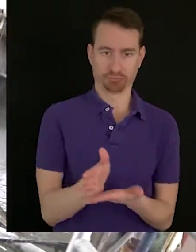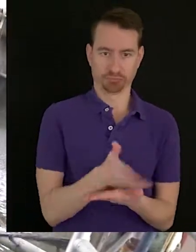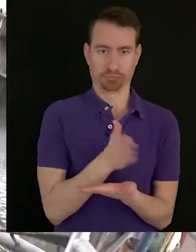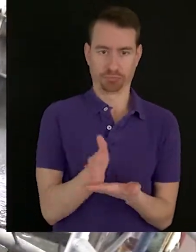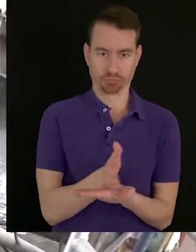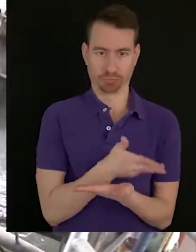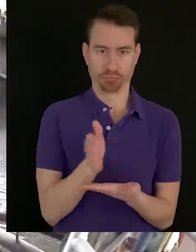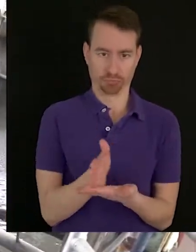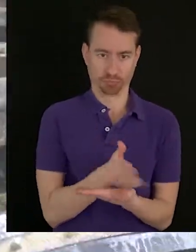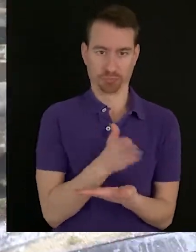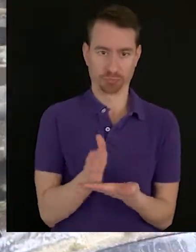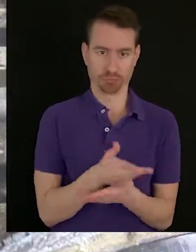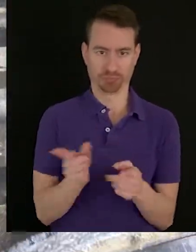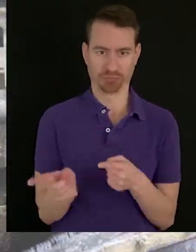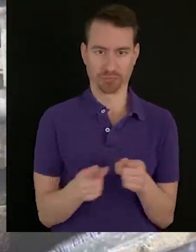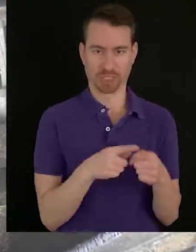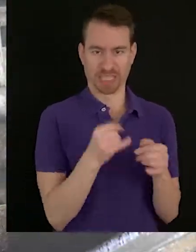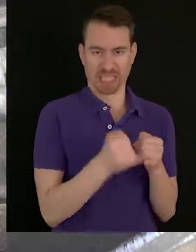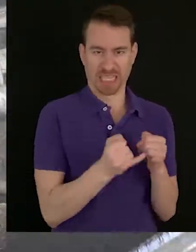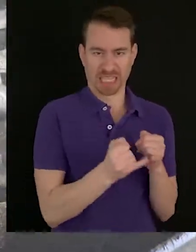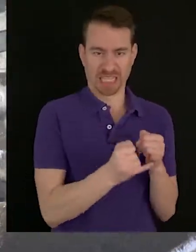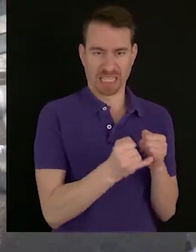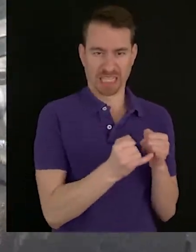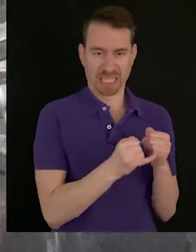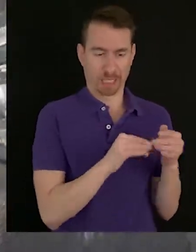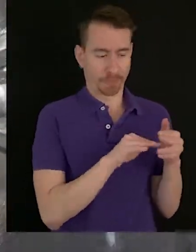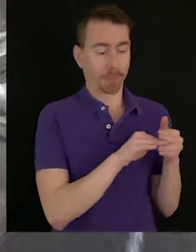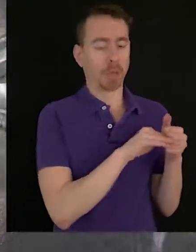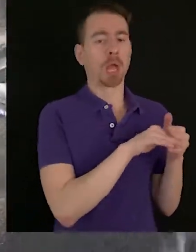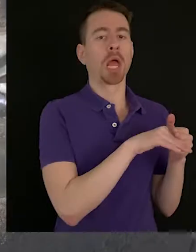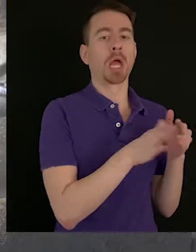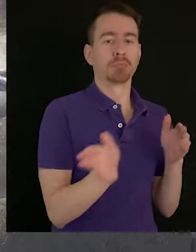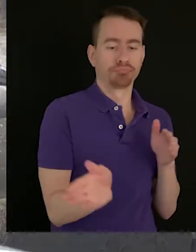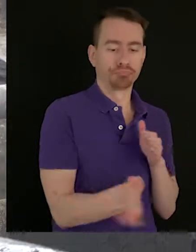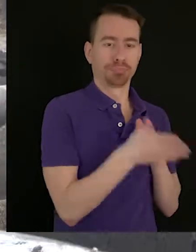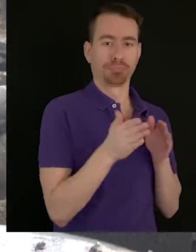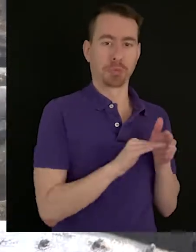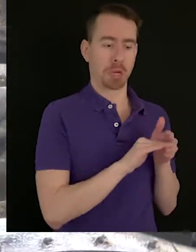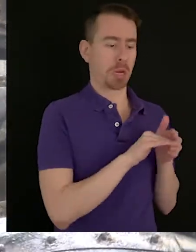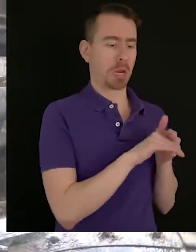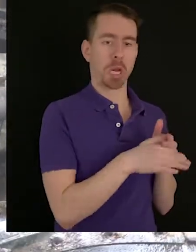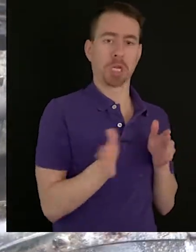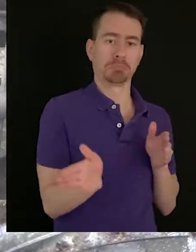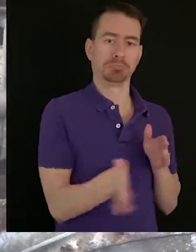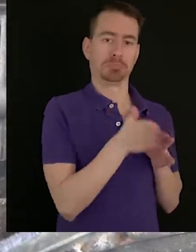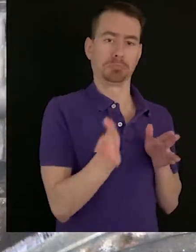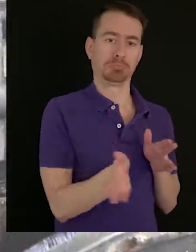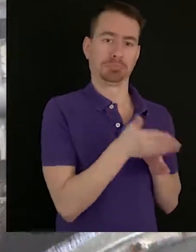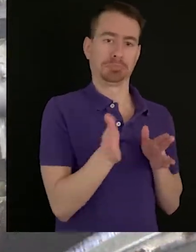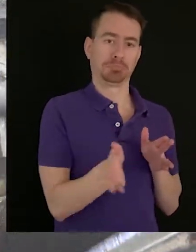tank. The scraper is in the shape of a spiral, so as the spiral turns, it's able